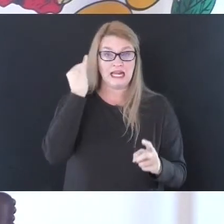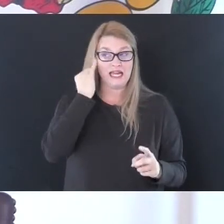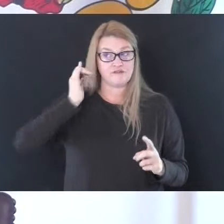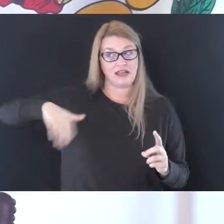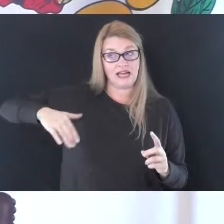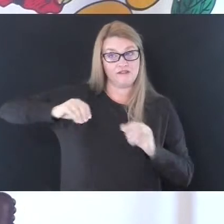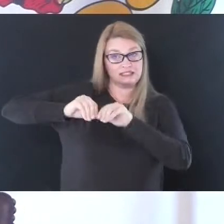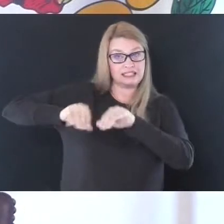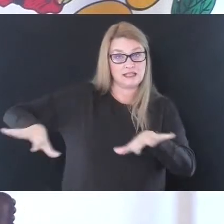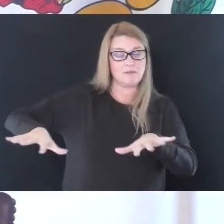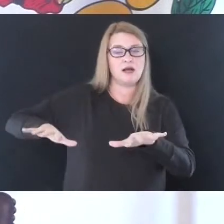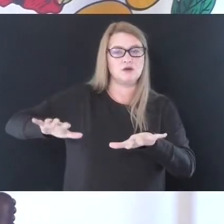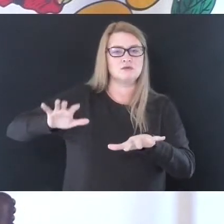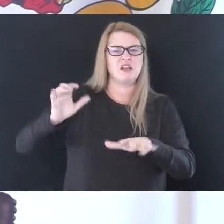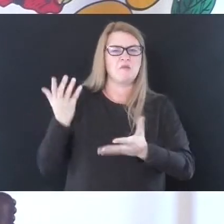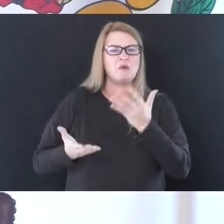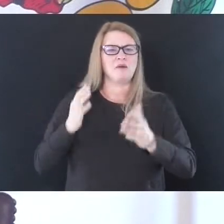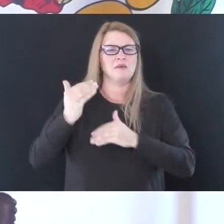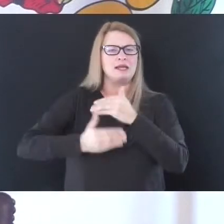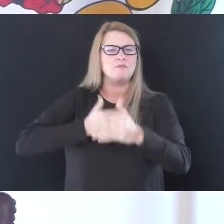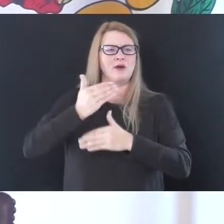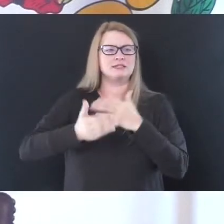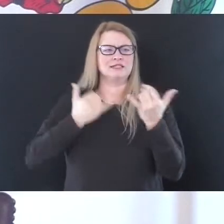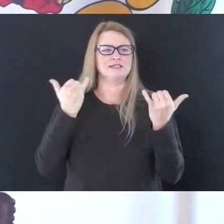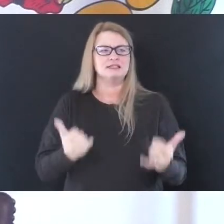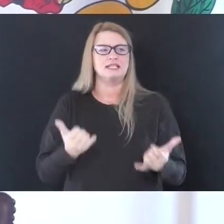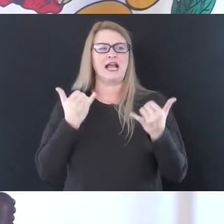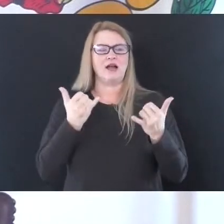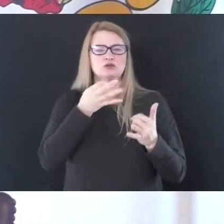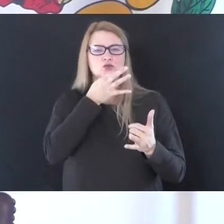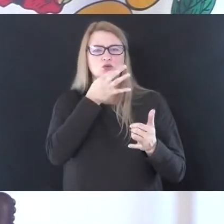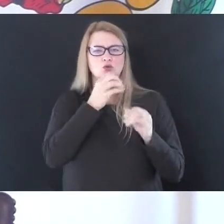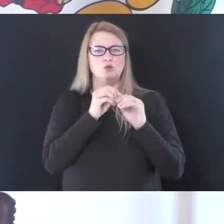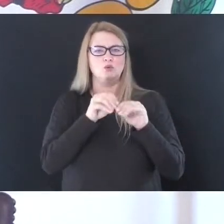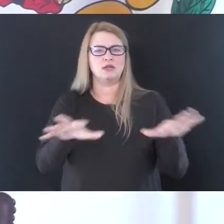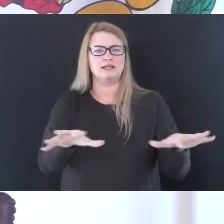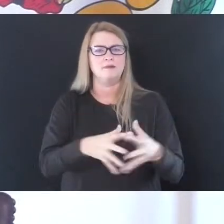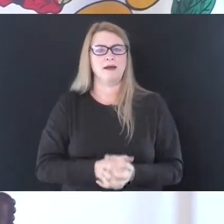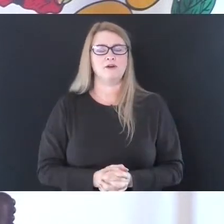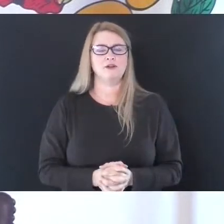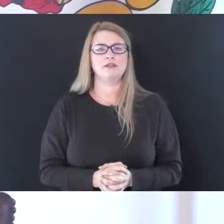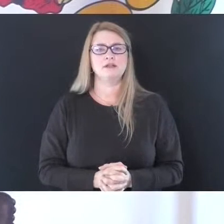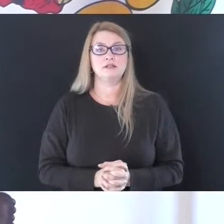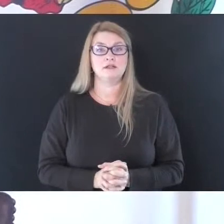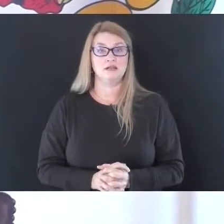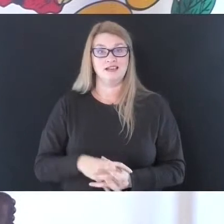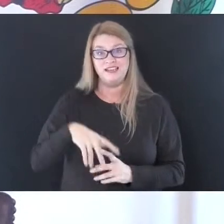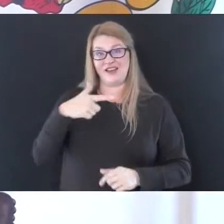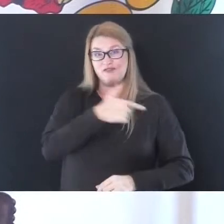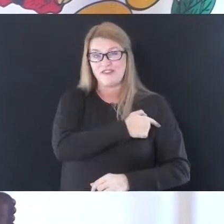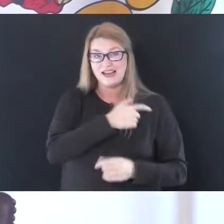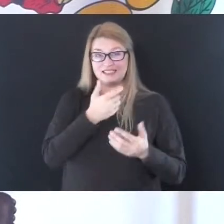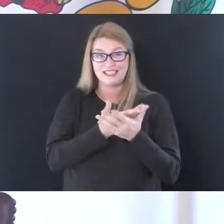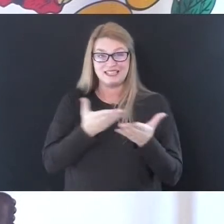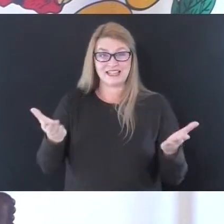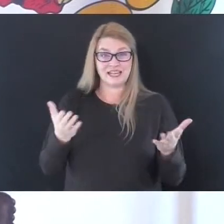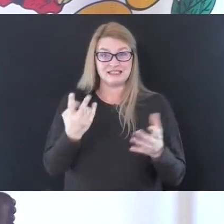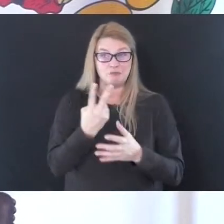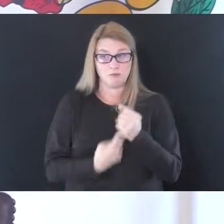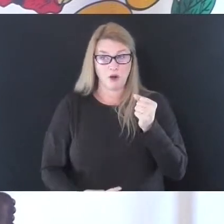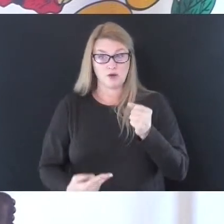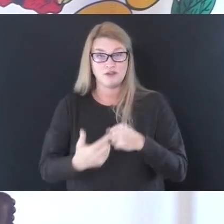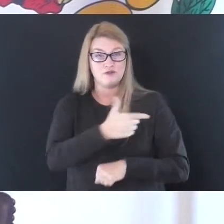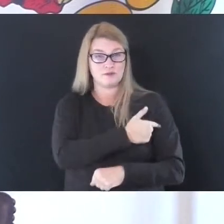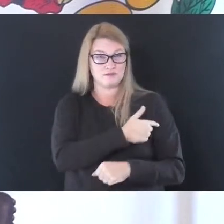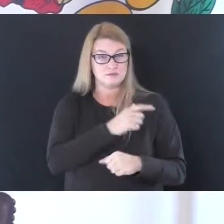that they're in the process of getting those out and getting them out very soon. From the standpoint of the vaccine stuff and taking both the